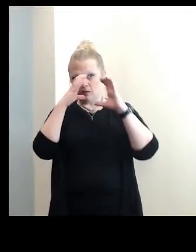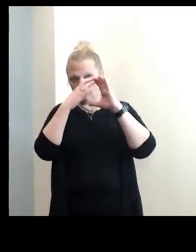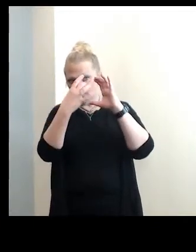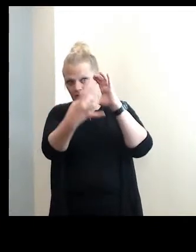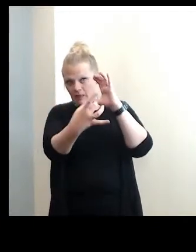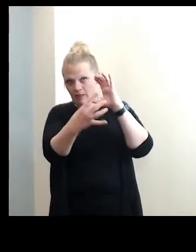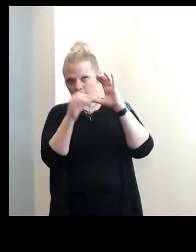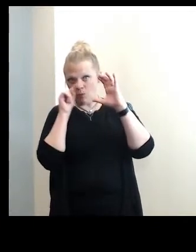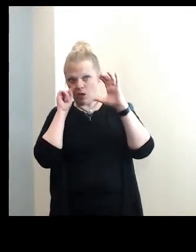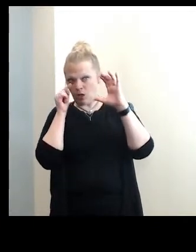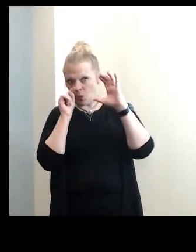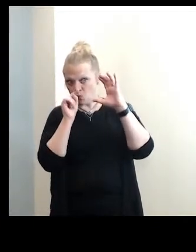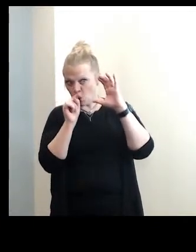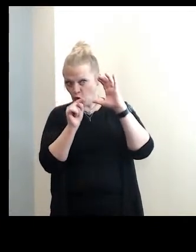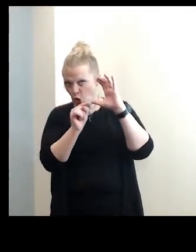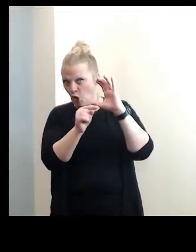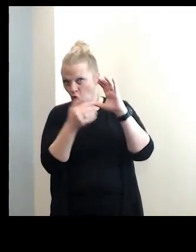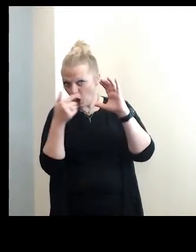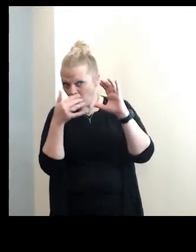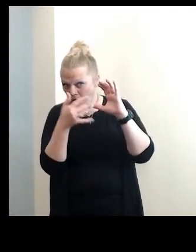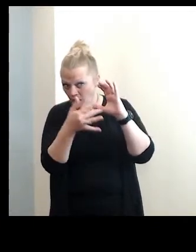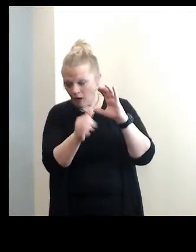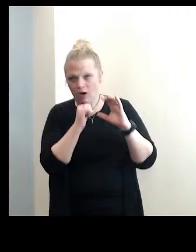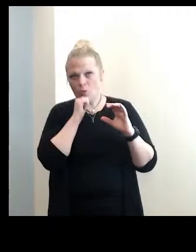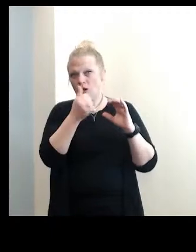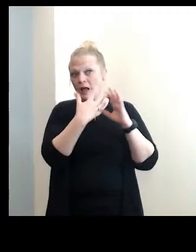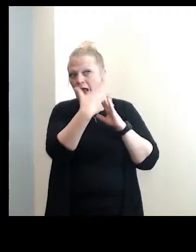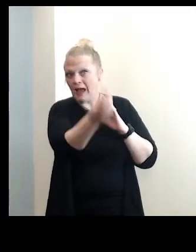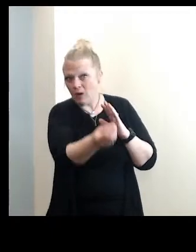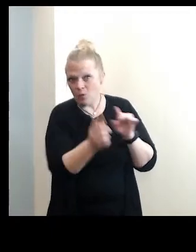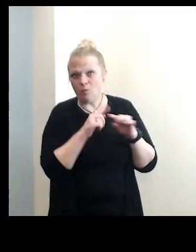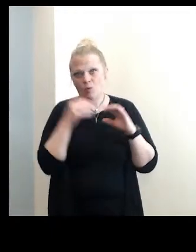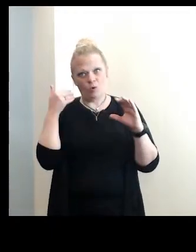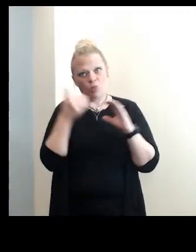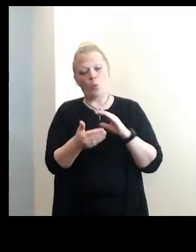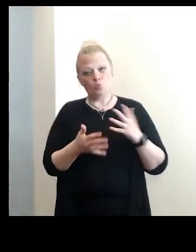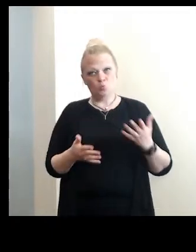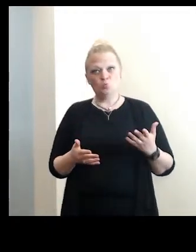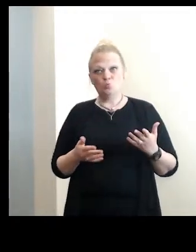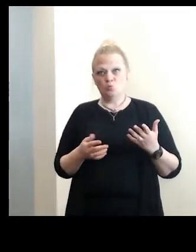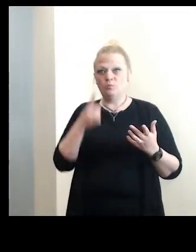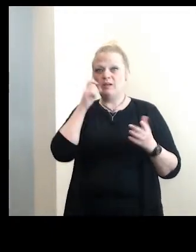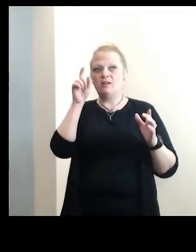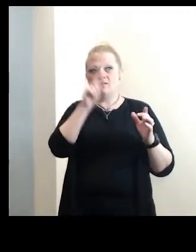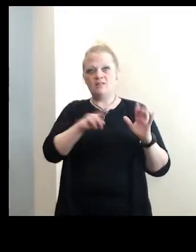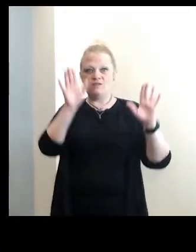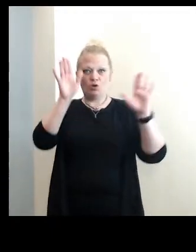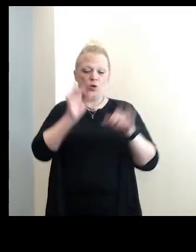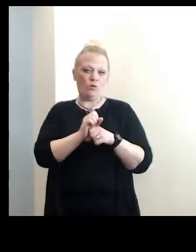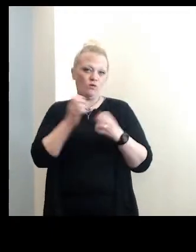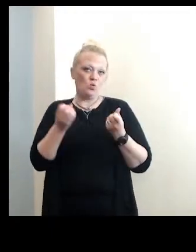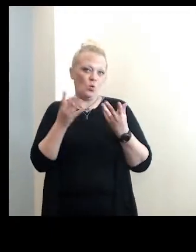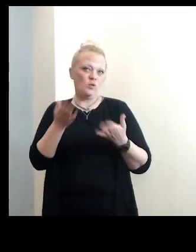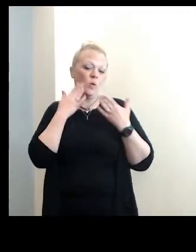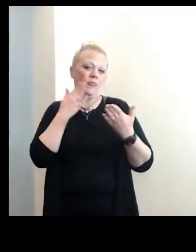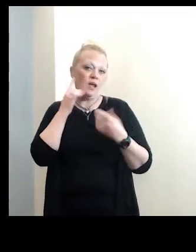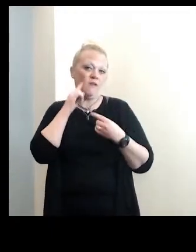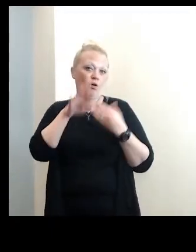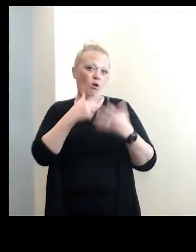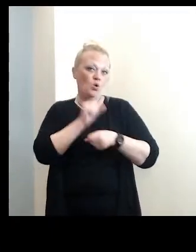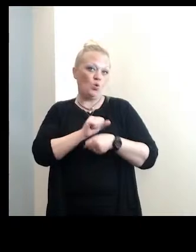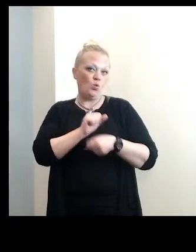nearing the end of that light. We're still not out of the tunnel, but we're close, and it's because of the great work of so many. So thank you for all your good